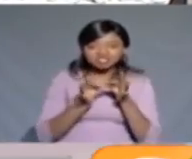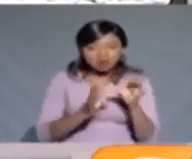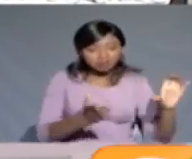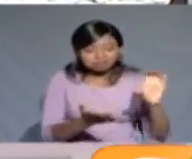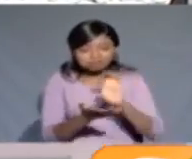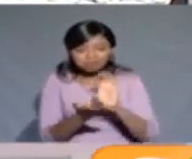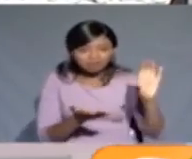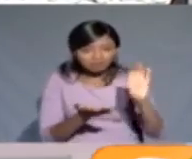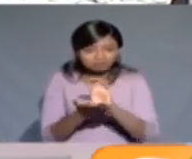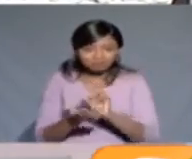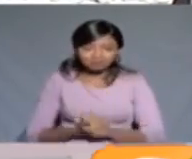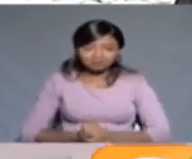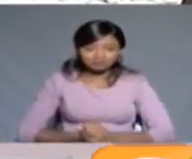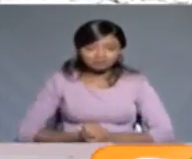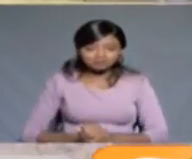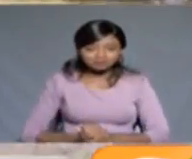renovation funds to it.